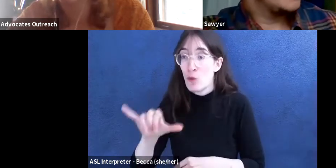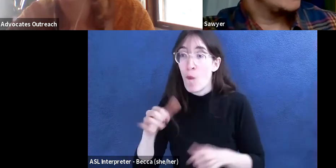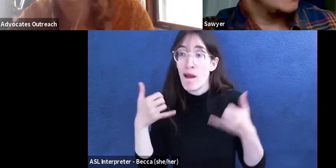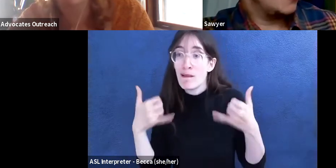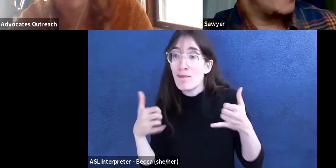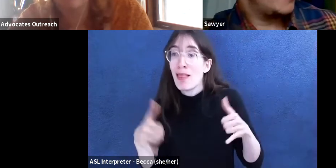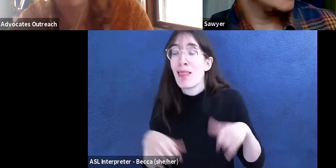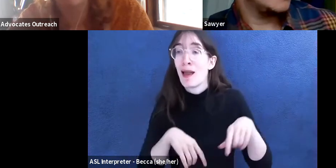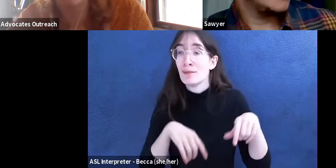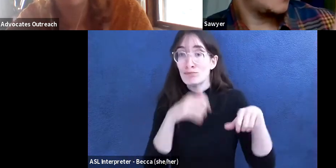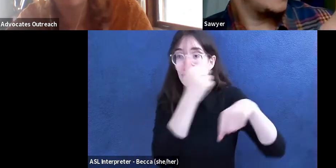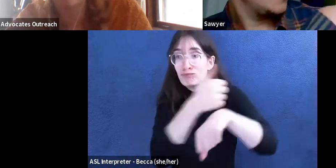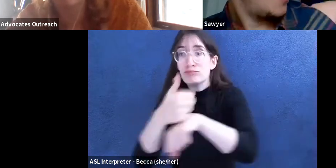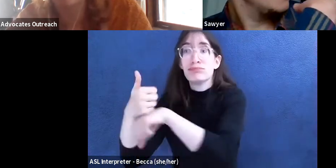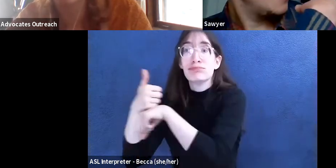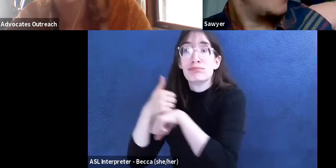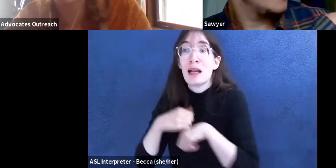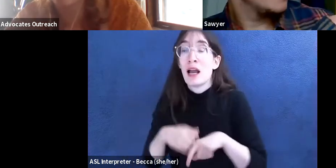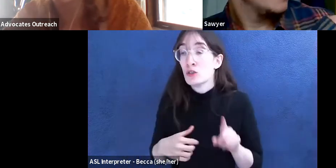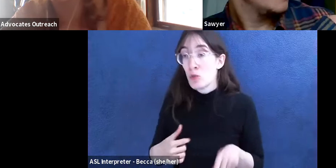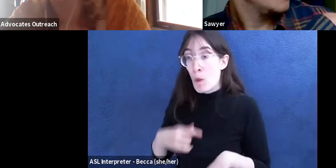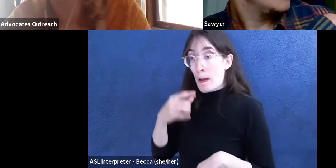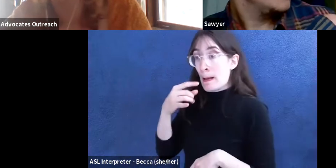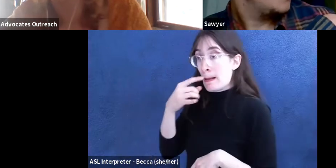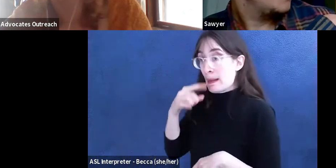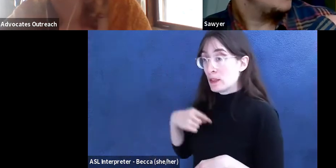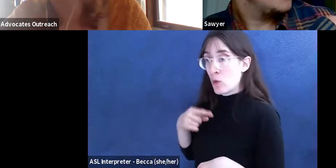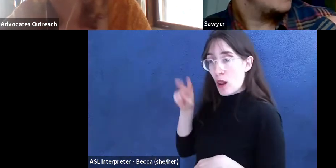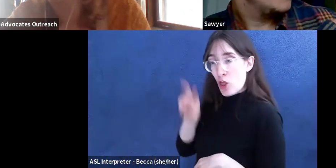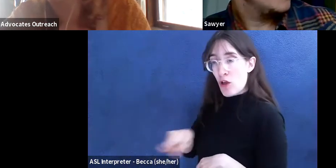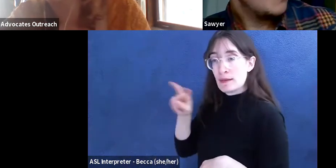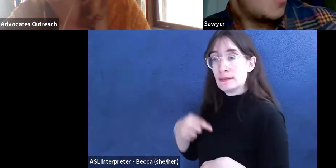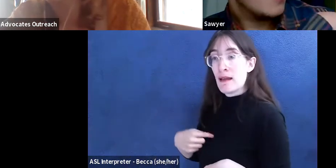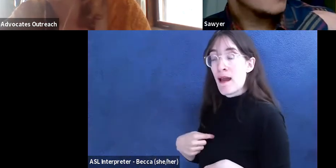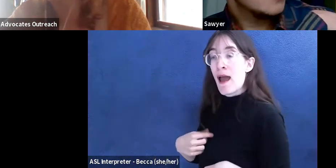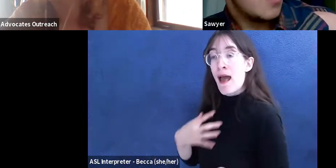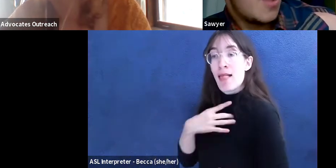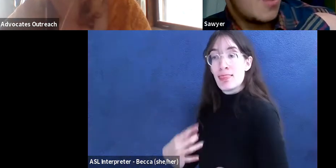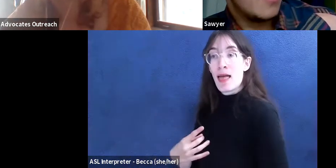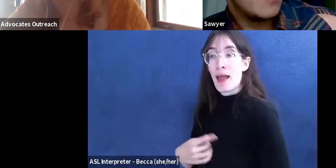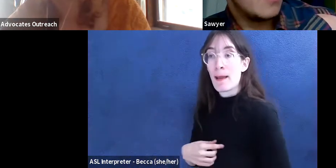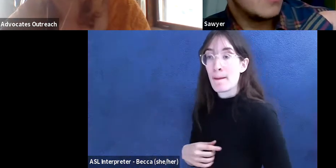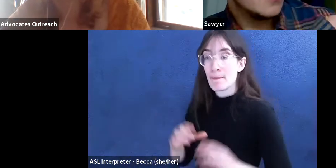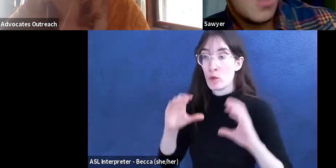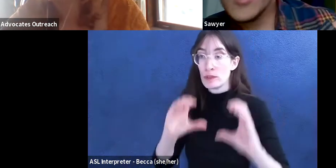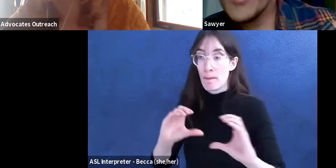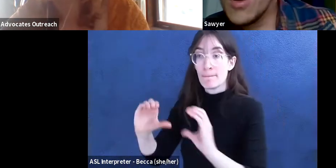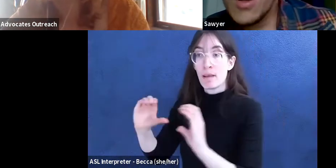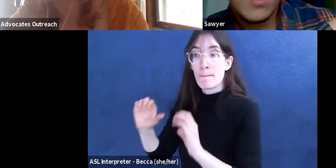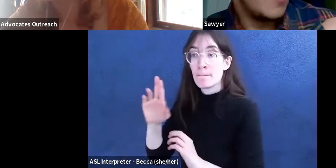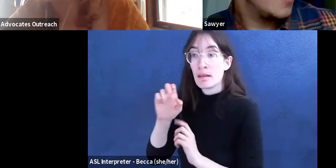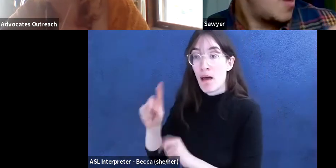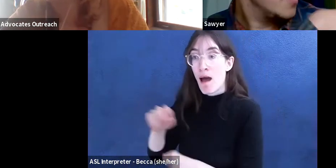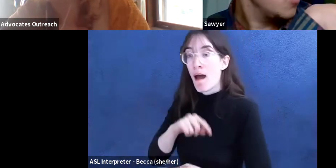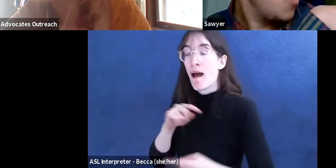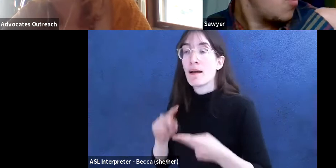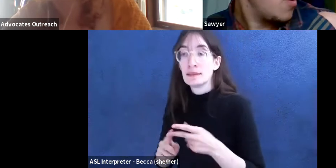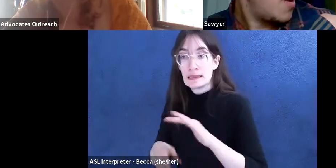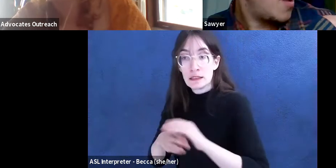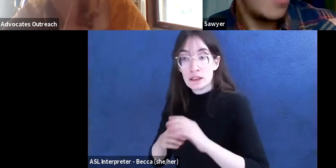And while people are thinking and perhaps typing, I do just want to comment on the books that are pictured